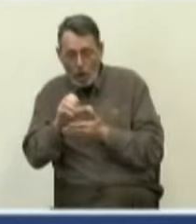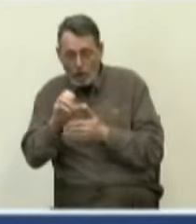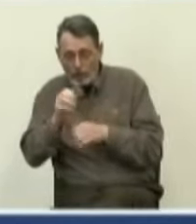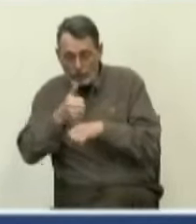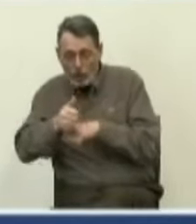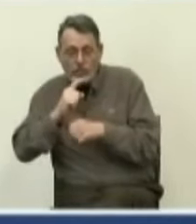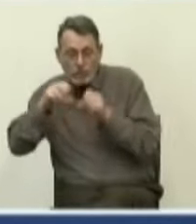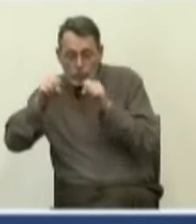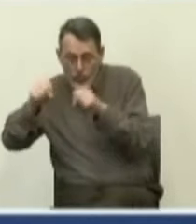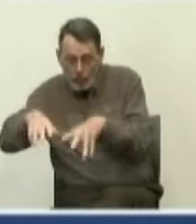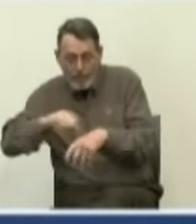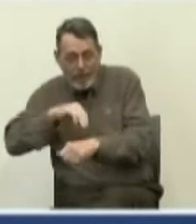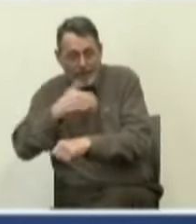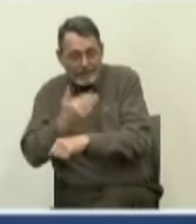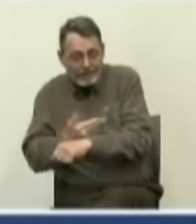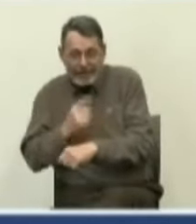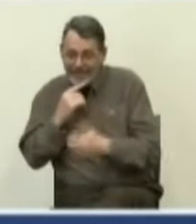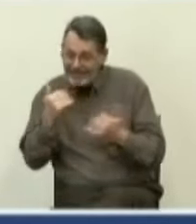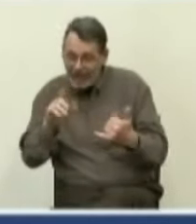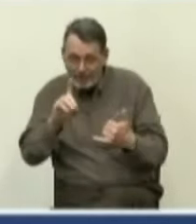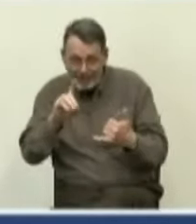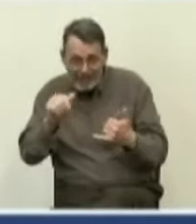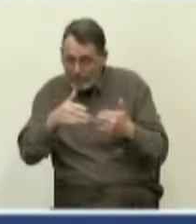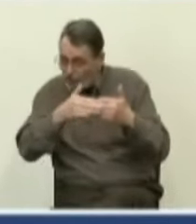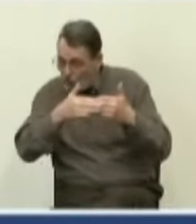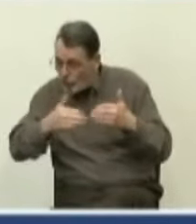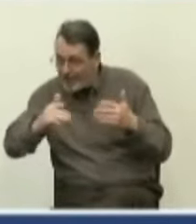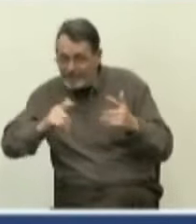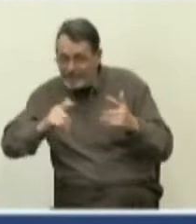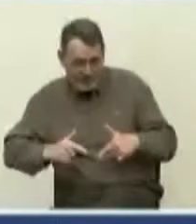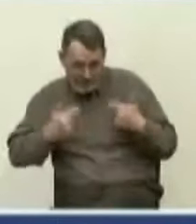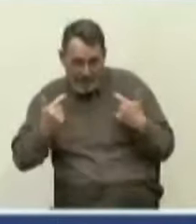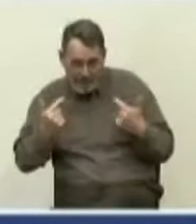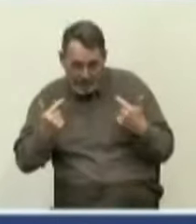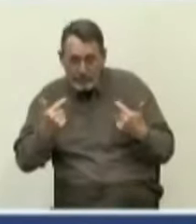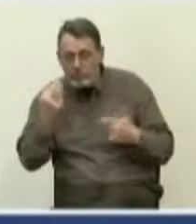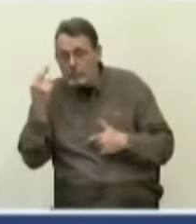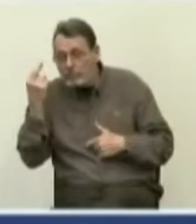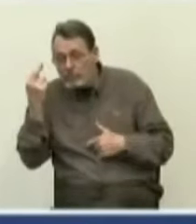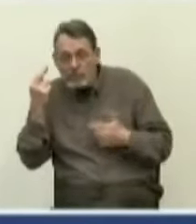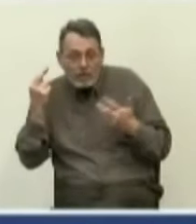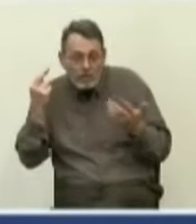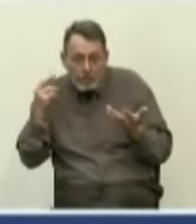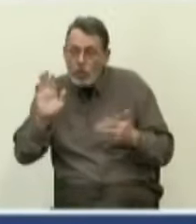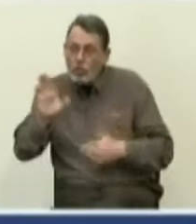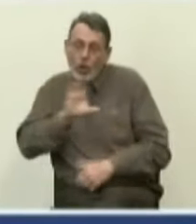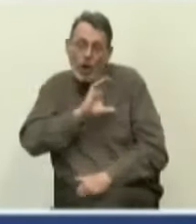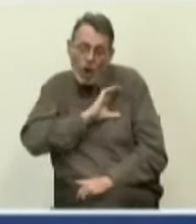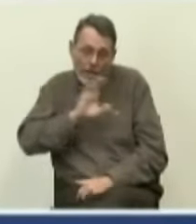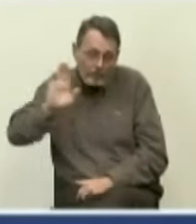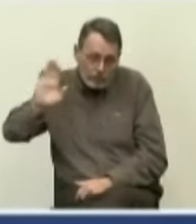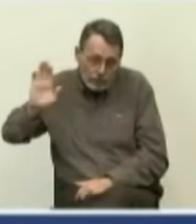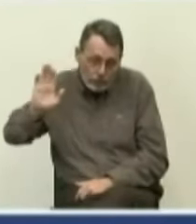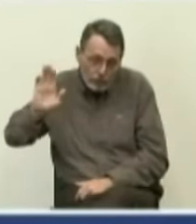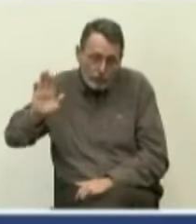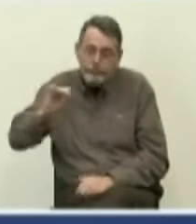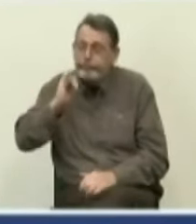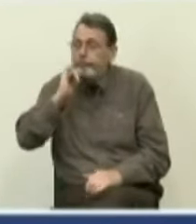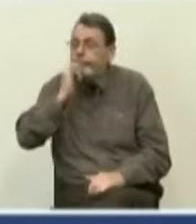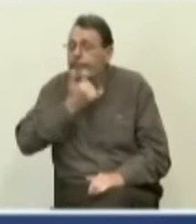my son is disabled for the rest of his life due to your officer accidentally